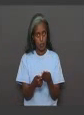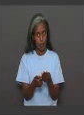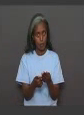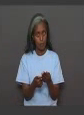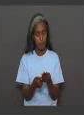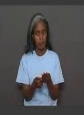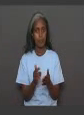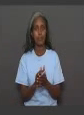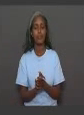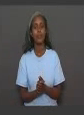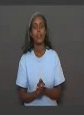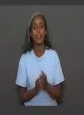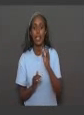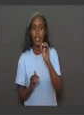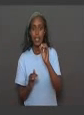Therefore,